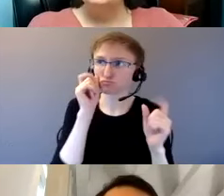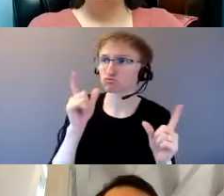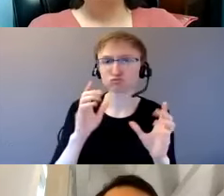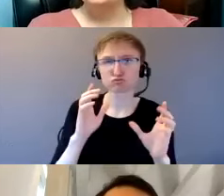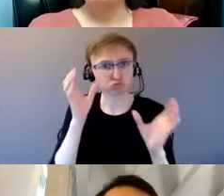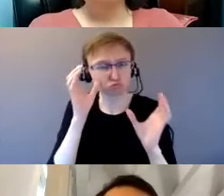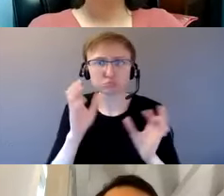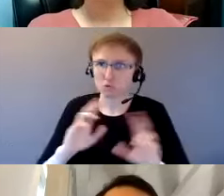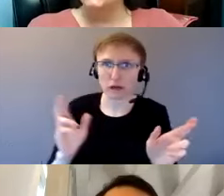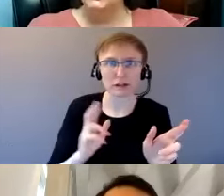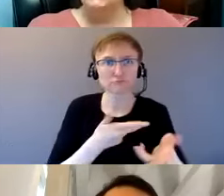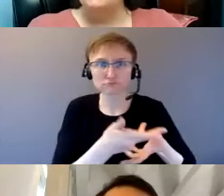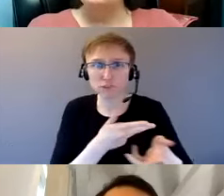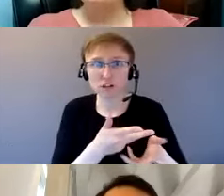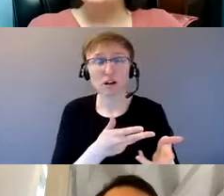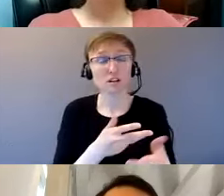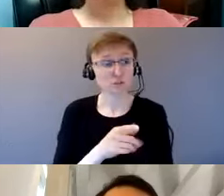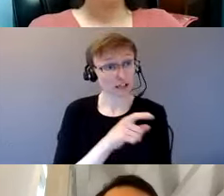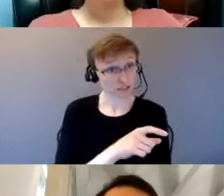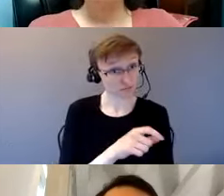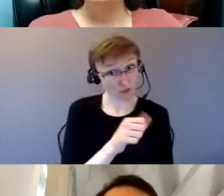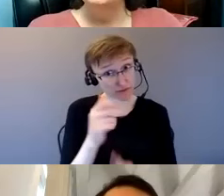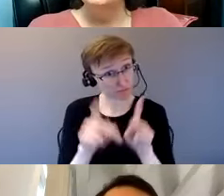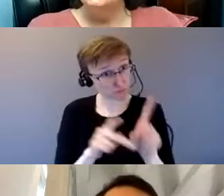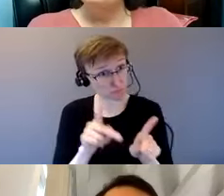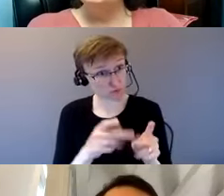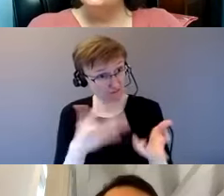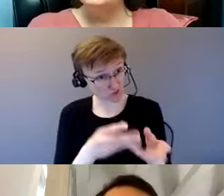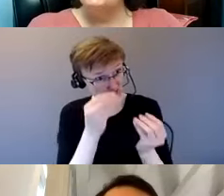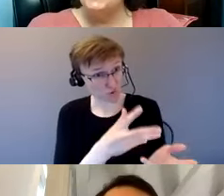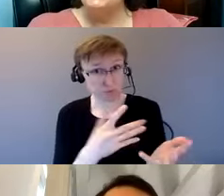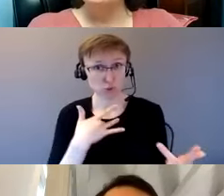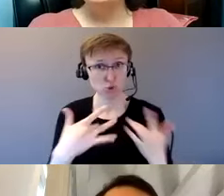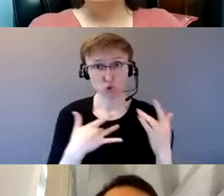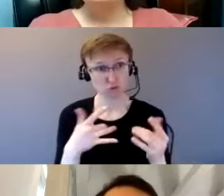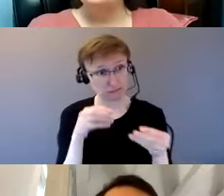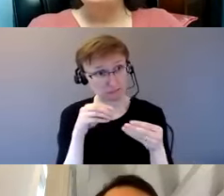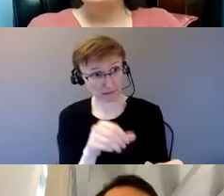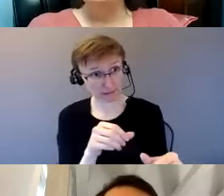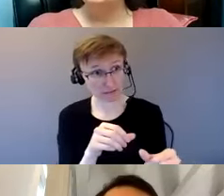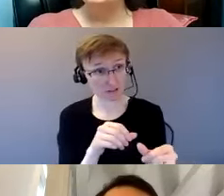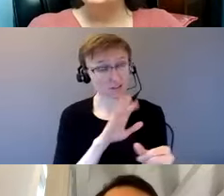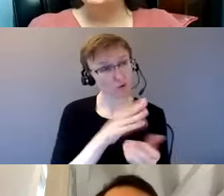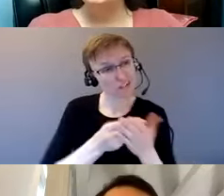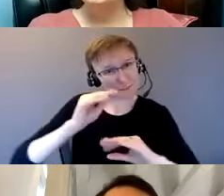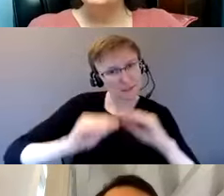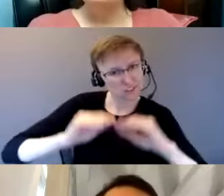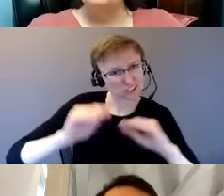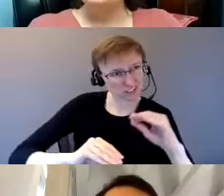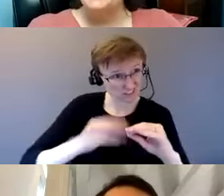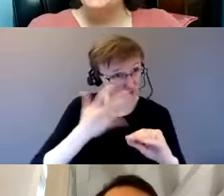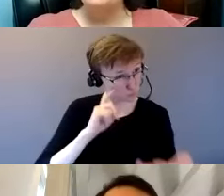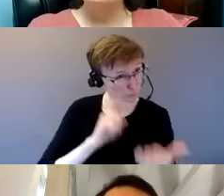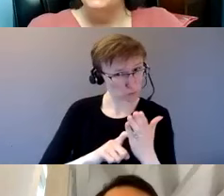his spending? Have people talked to him about the budget? Have people been transparent with him about these are the concerns that